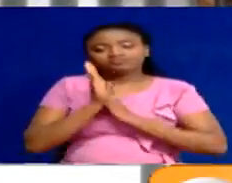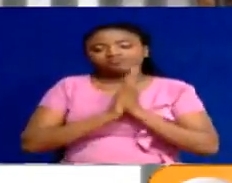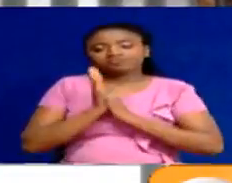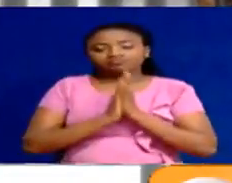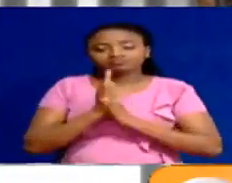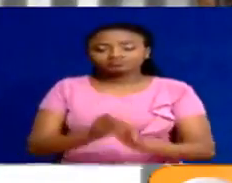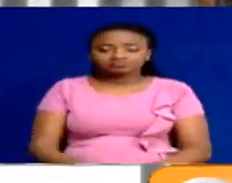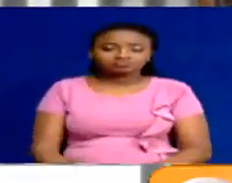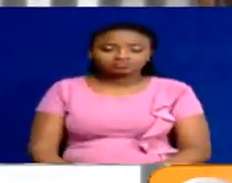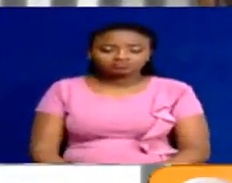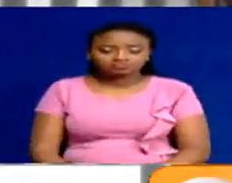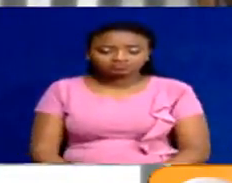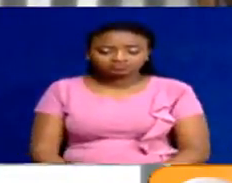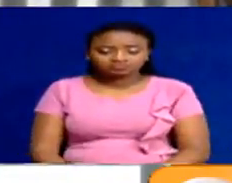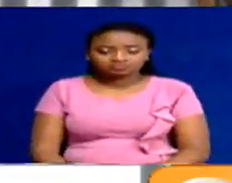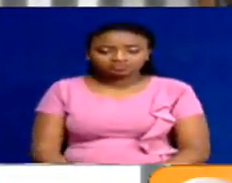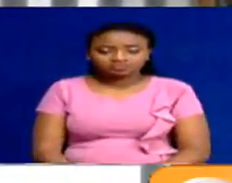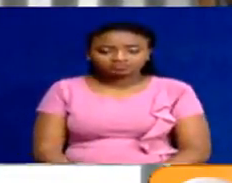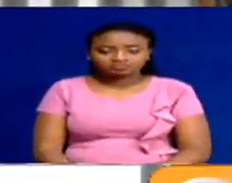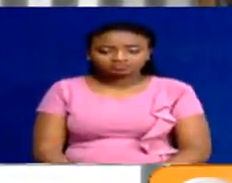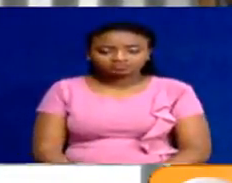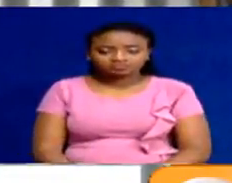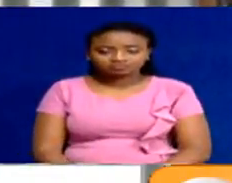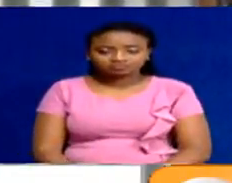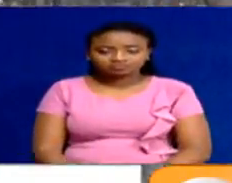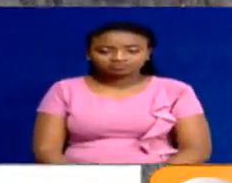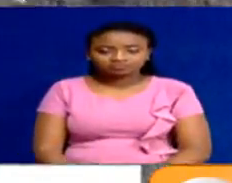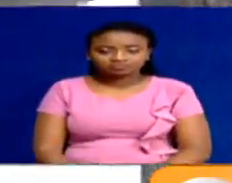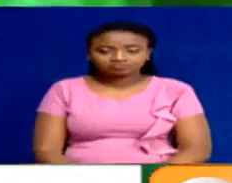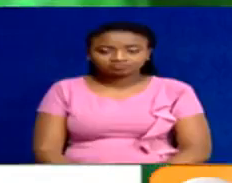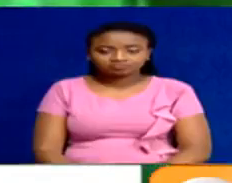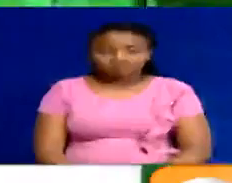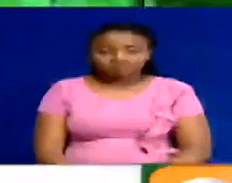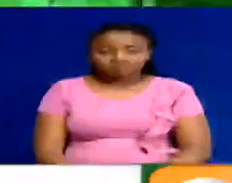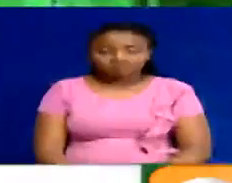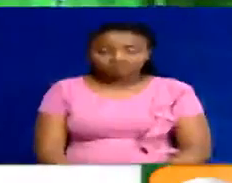have a brighter future. Brian Mutai for Citizen TV. Thank you.